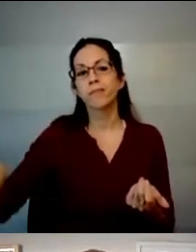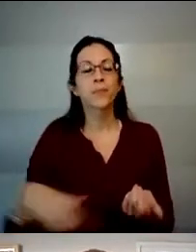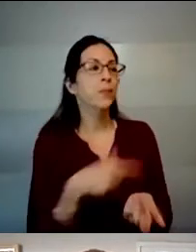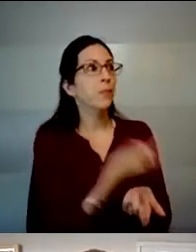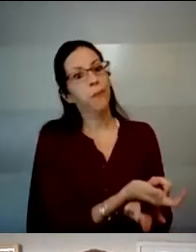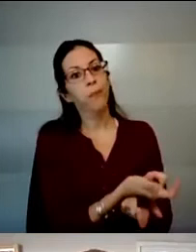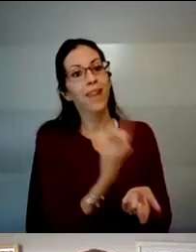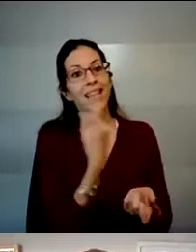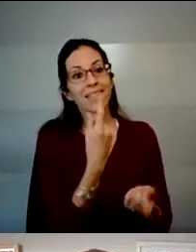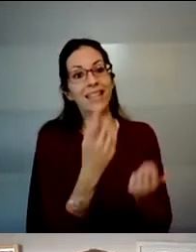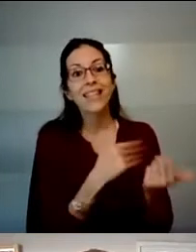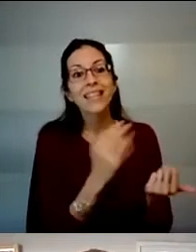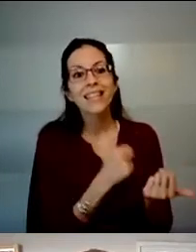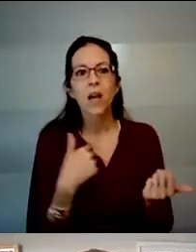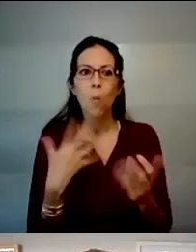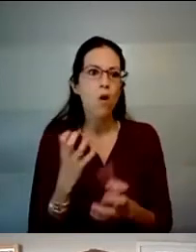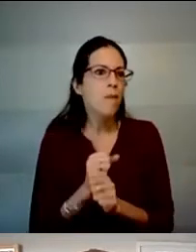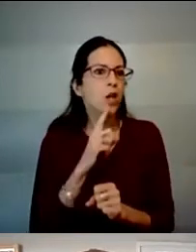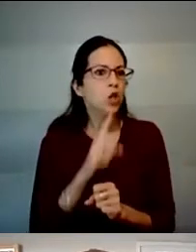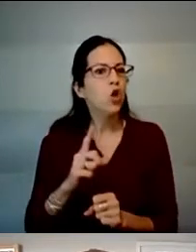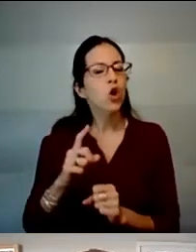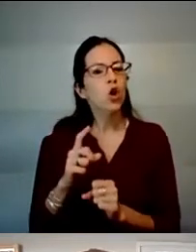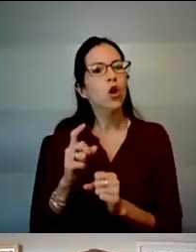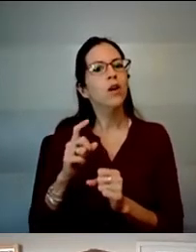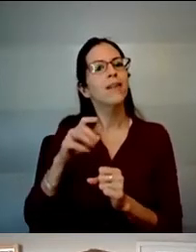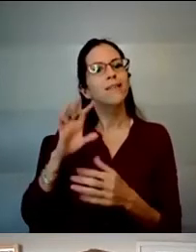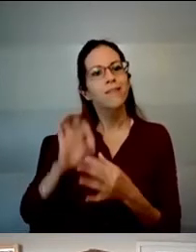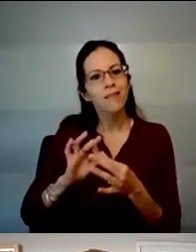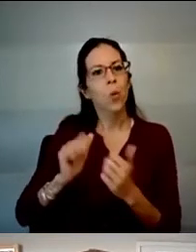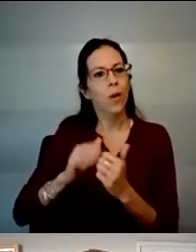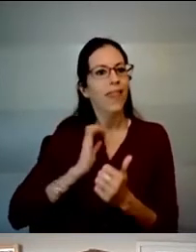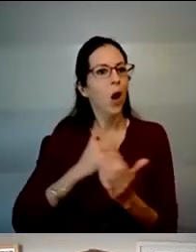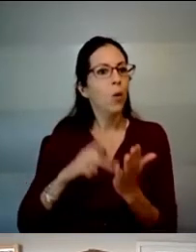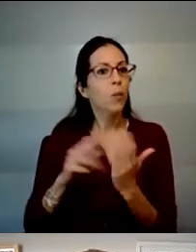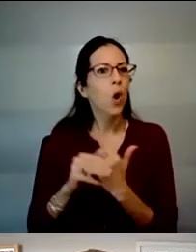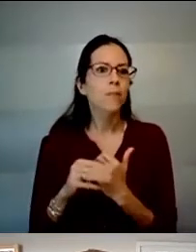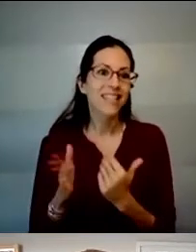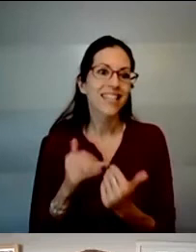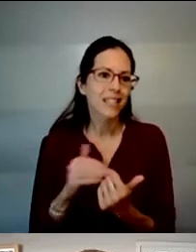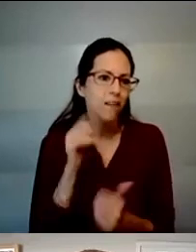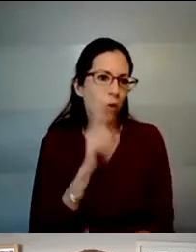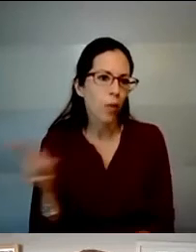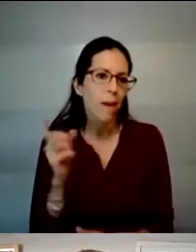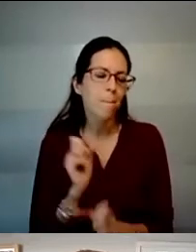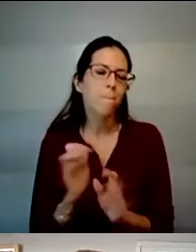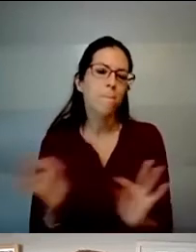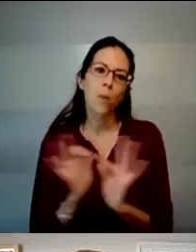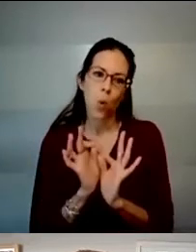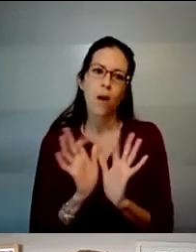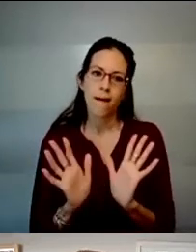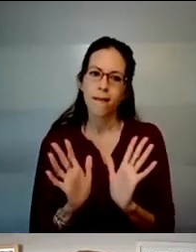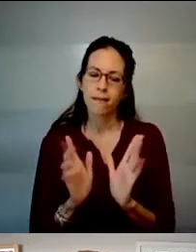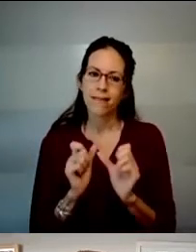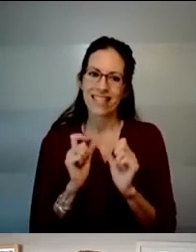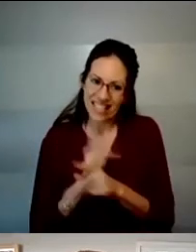just, for this group of people, I just really wanted them to stay engaged with what we're doing. So, I mean, I think I, you